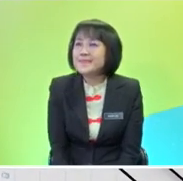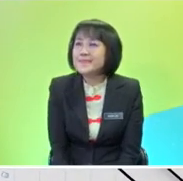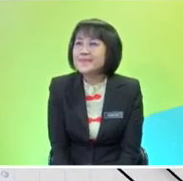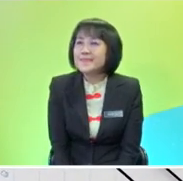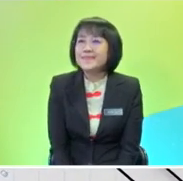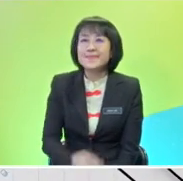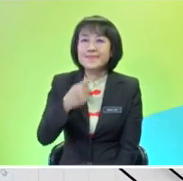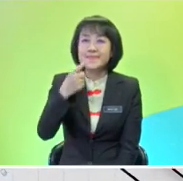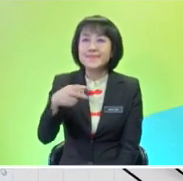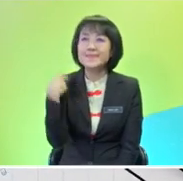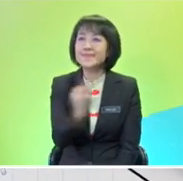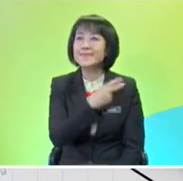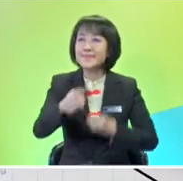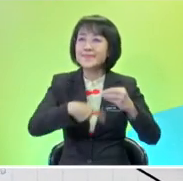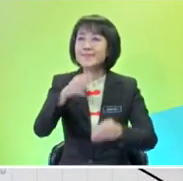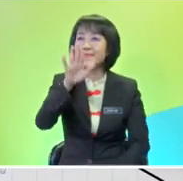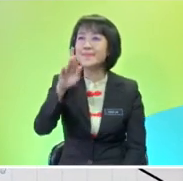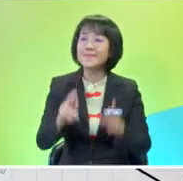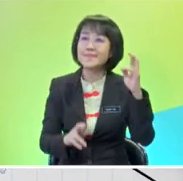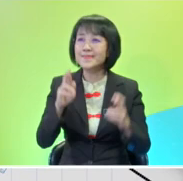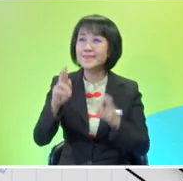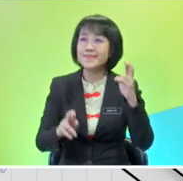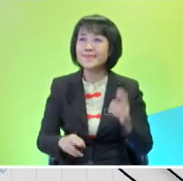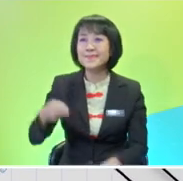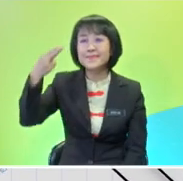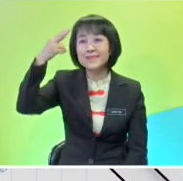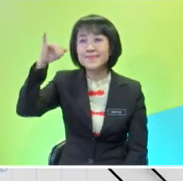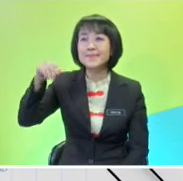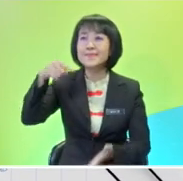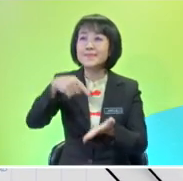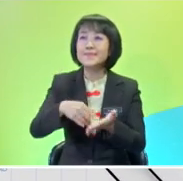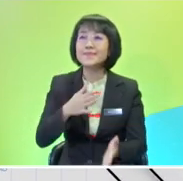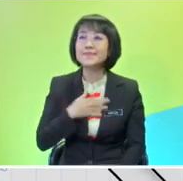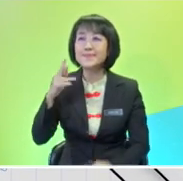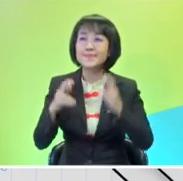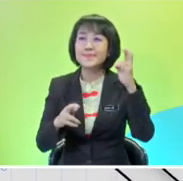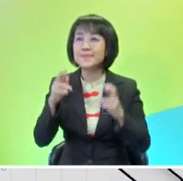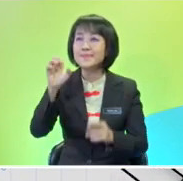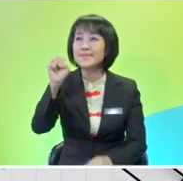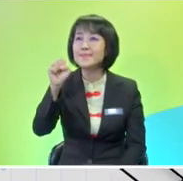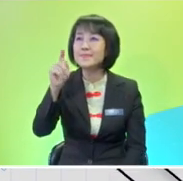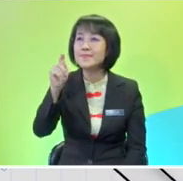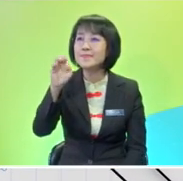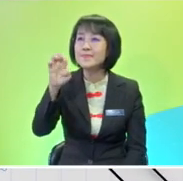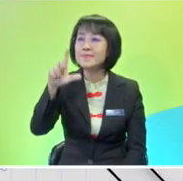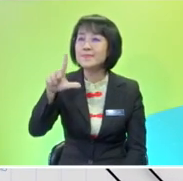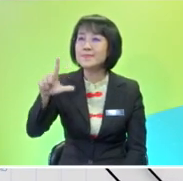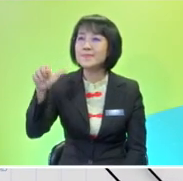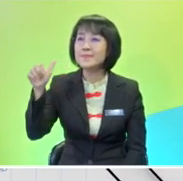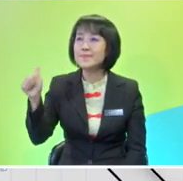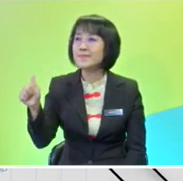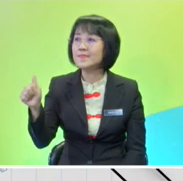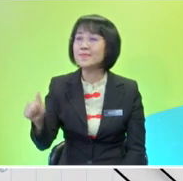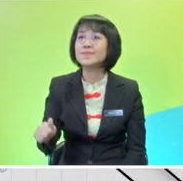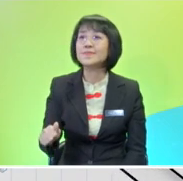your robot? Hi, this is my robot Stella. She can sing, she can swim. Oh,